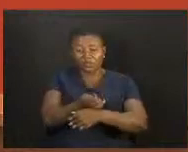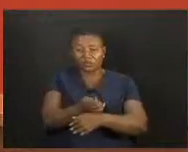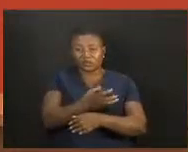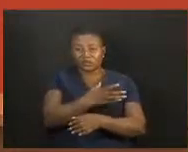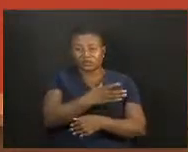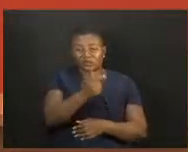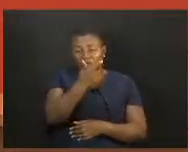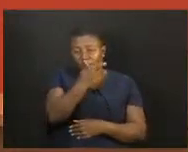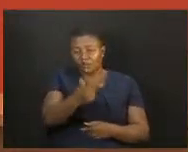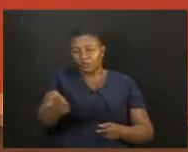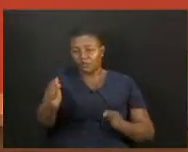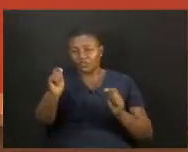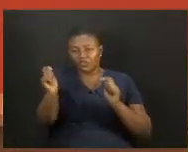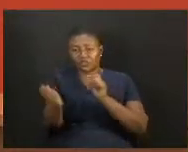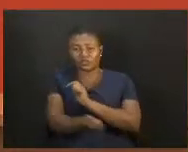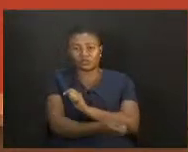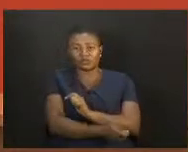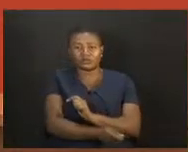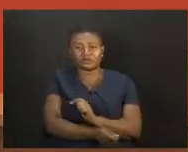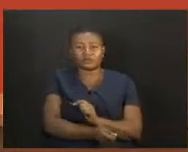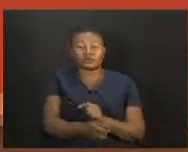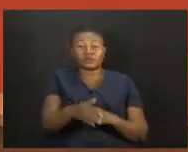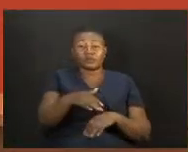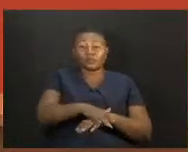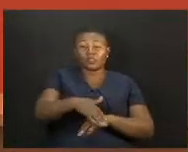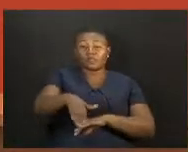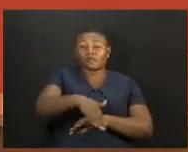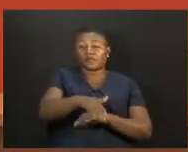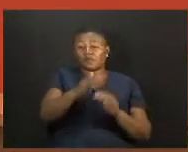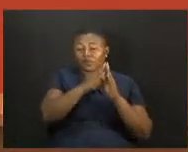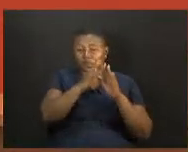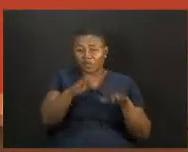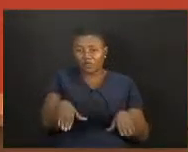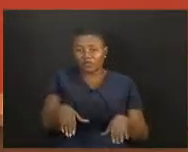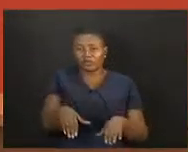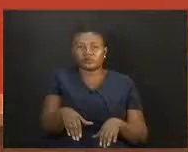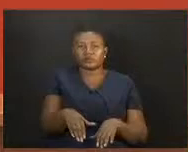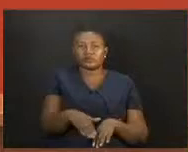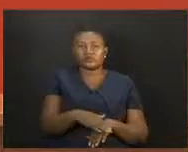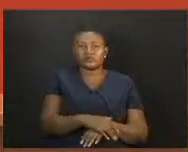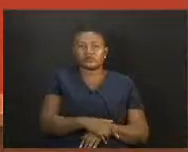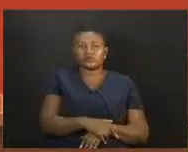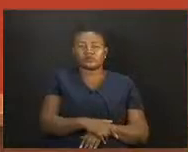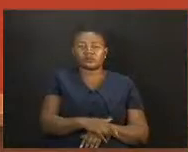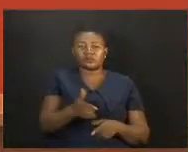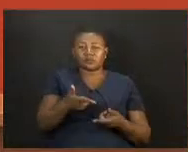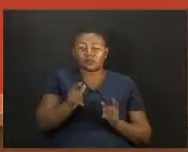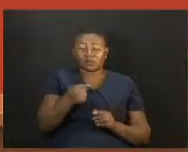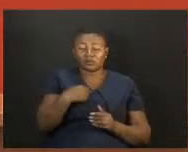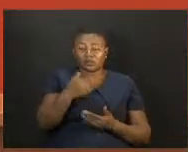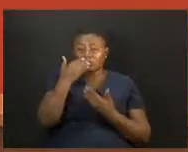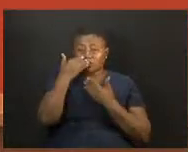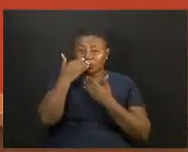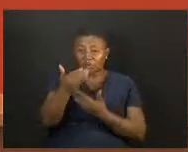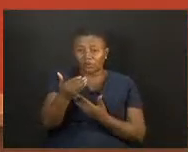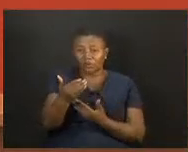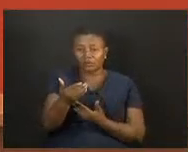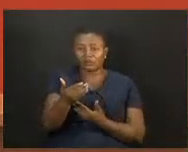and Green Transition. On behalf of the House, let me thank you